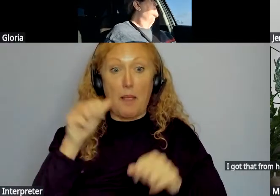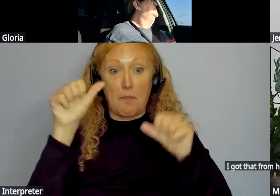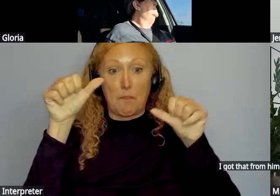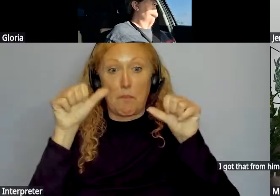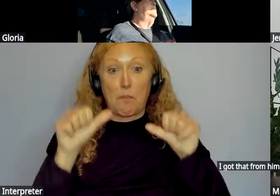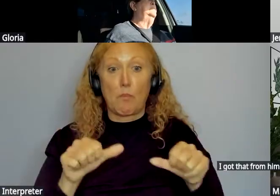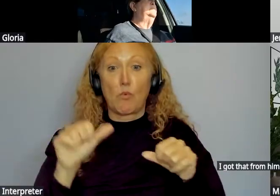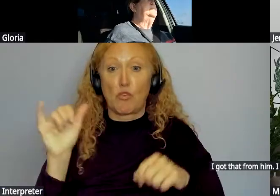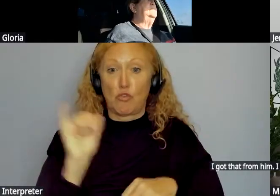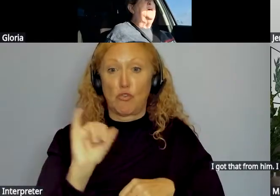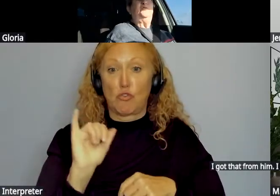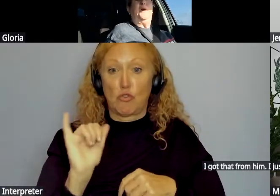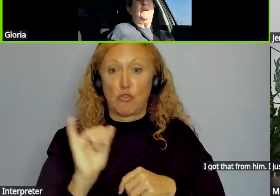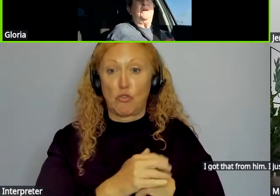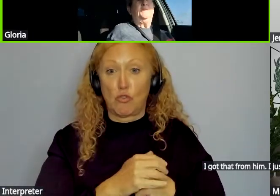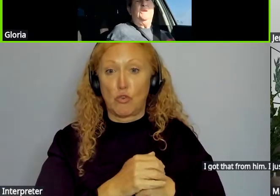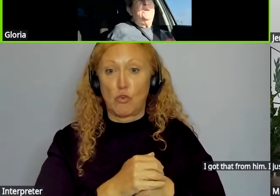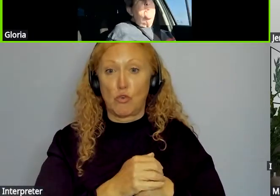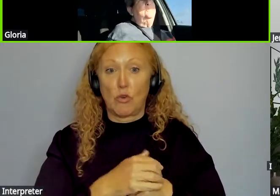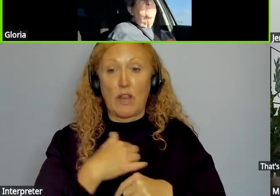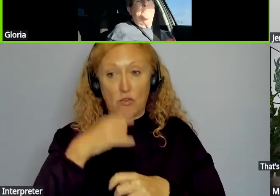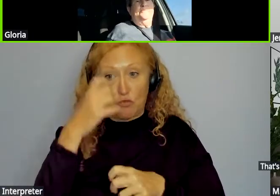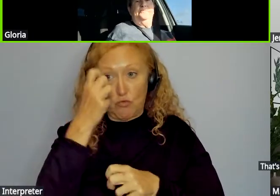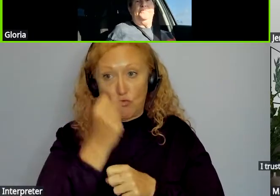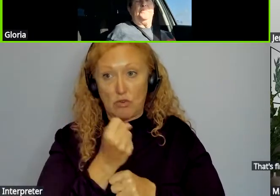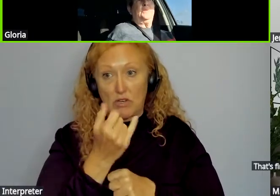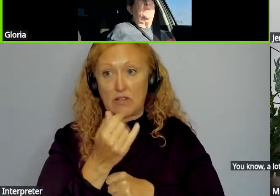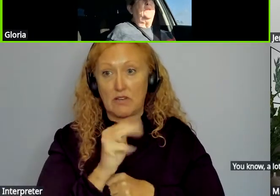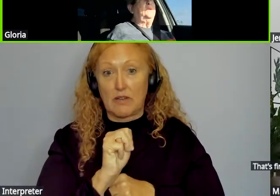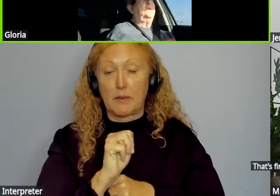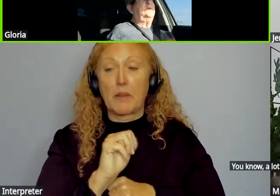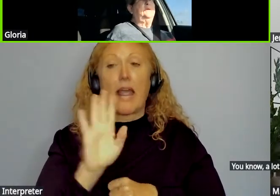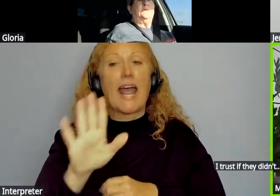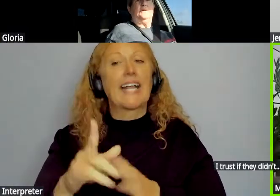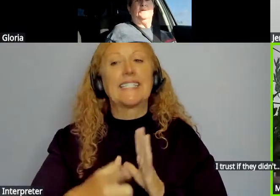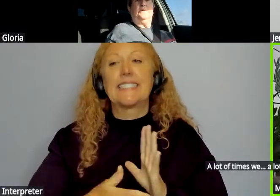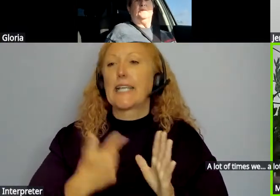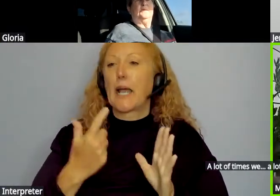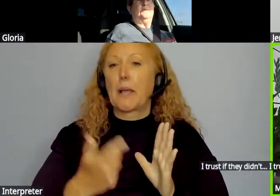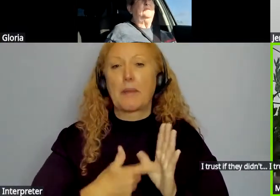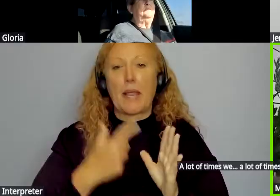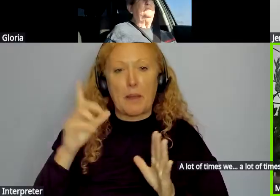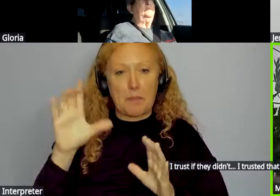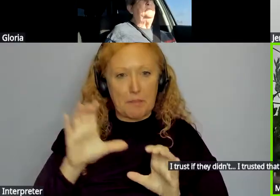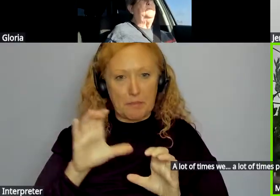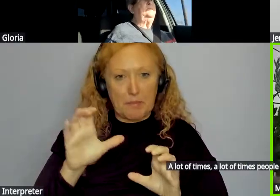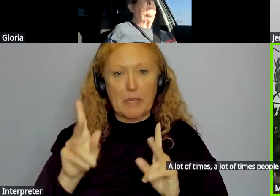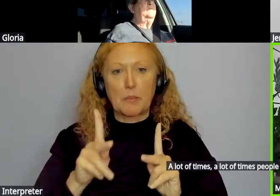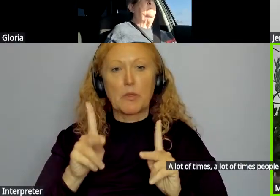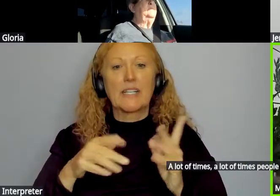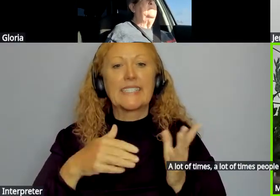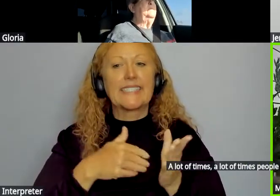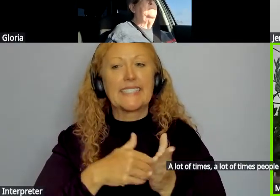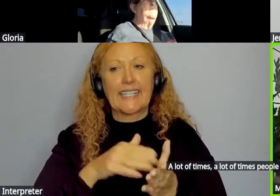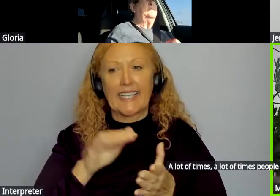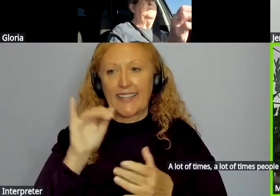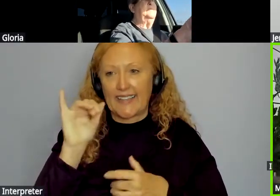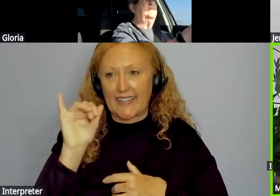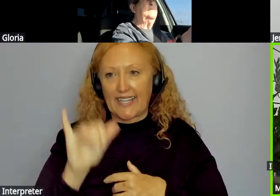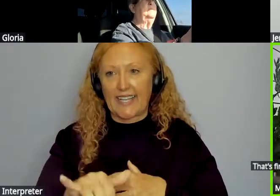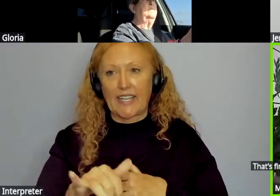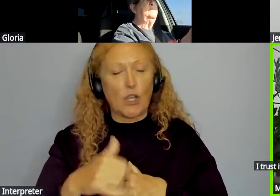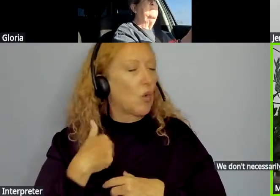too. I That's You know, a fine. trusted lot that of he times I a trusted lot of that times he knew people what do he send was stuff like doing. that, and we I don't necessarily trusted, have to